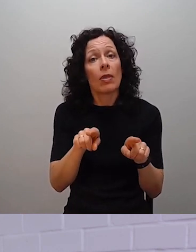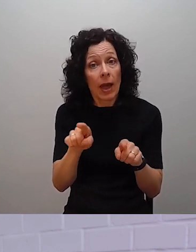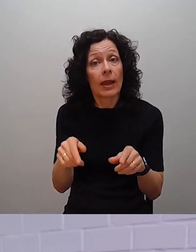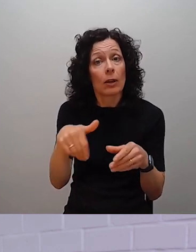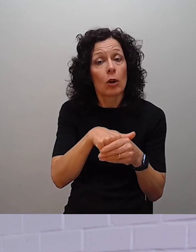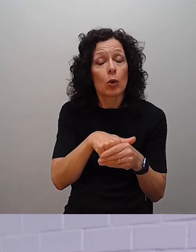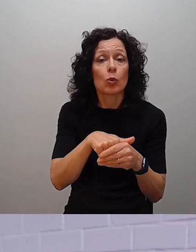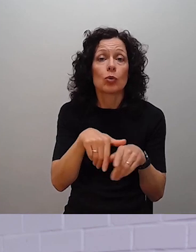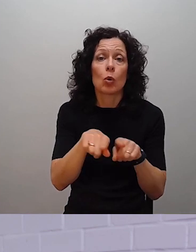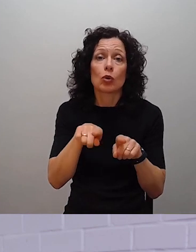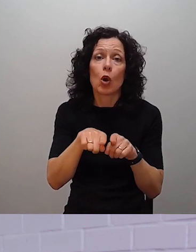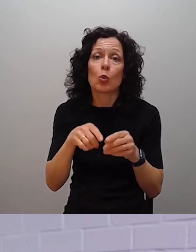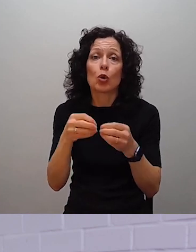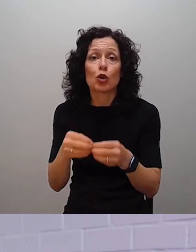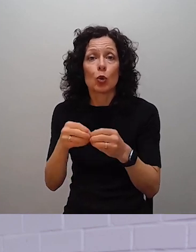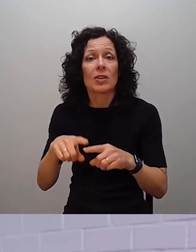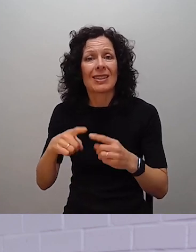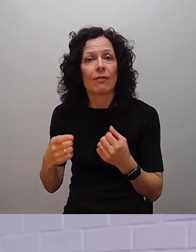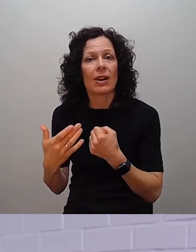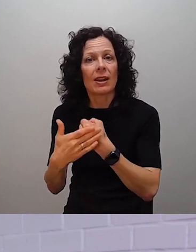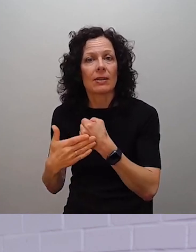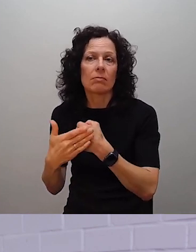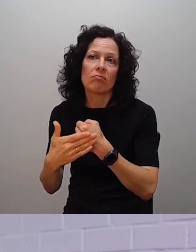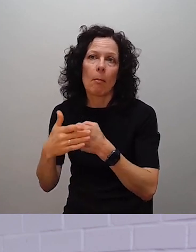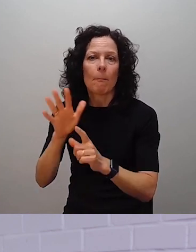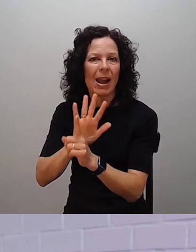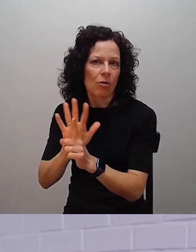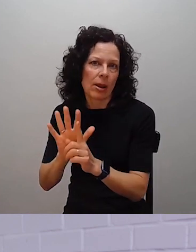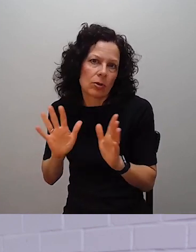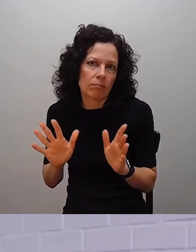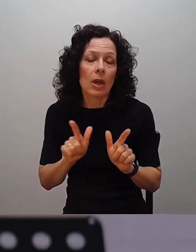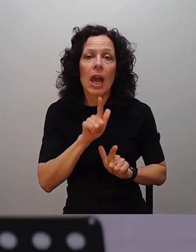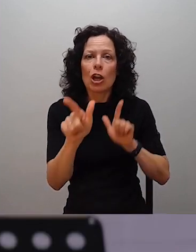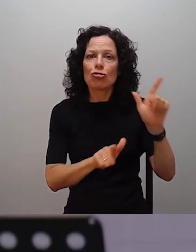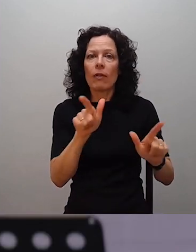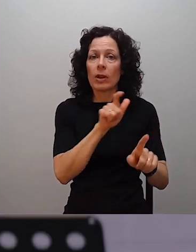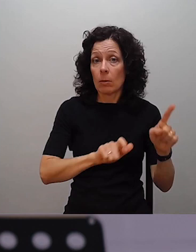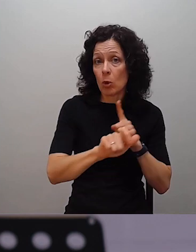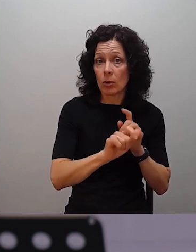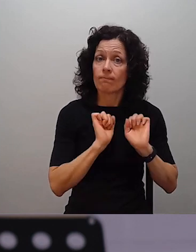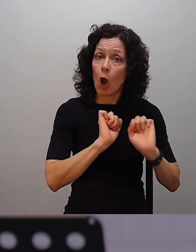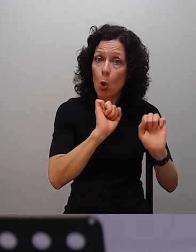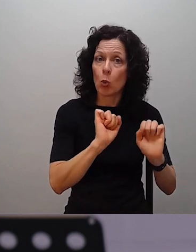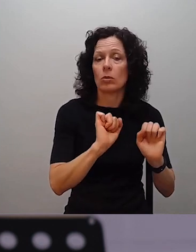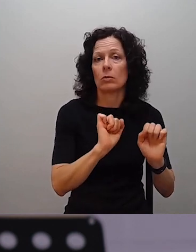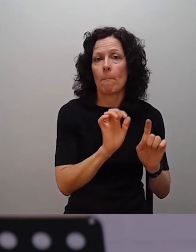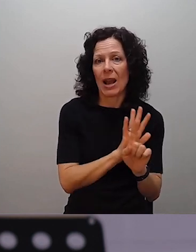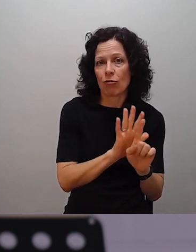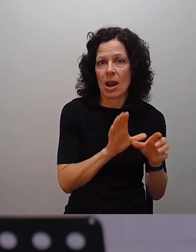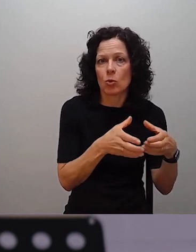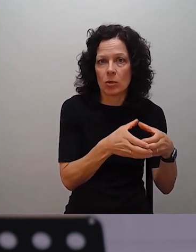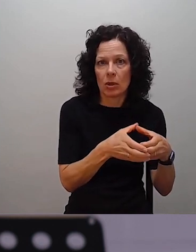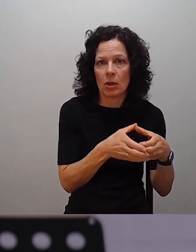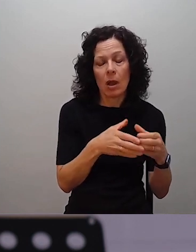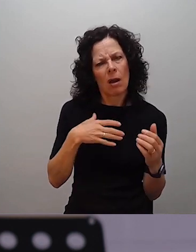different ethnicities. So, you know, the travelling community is an ethnicity of its own. And